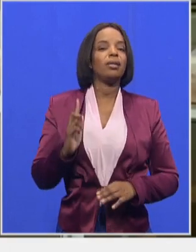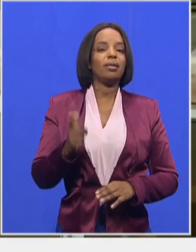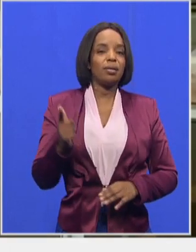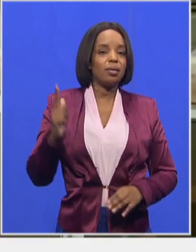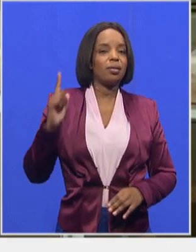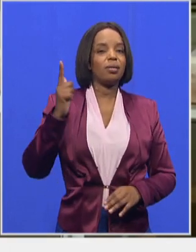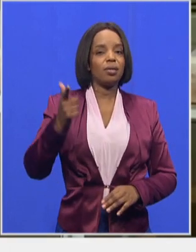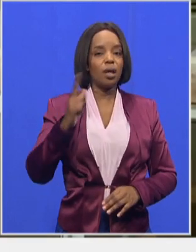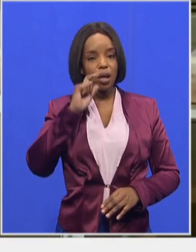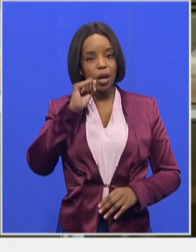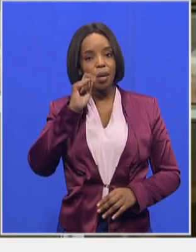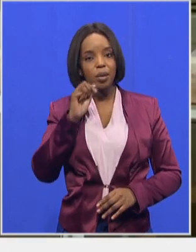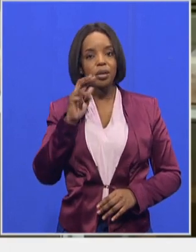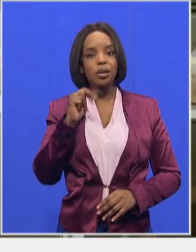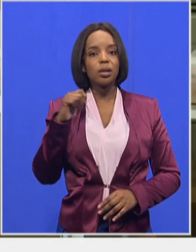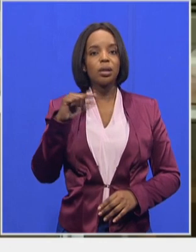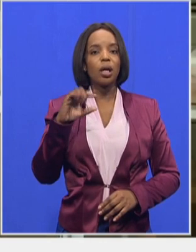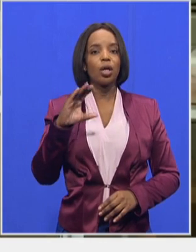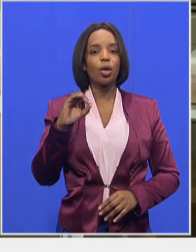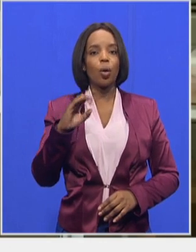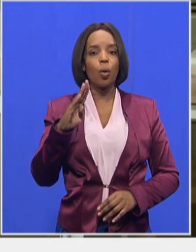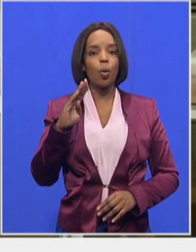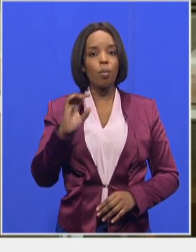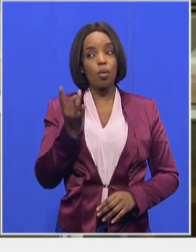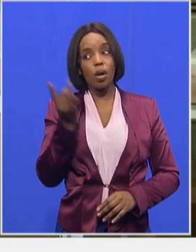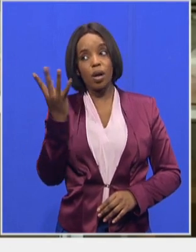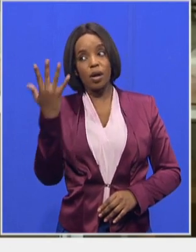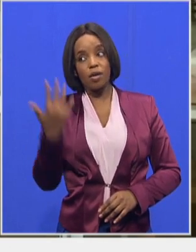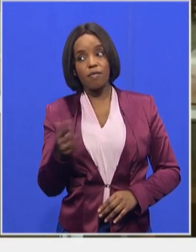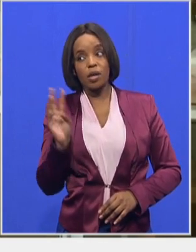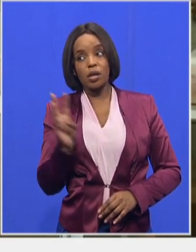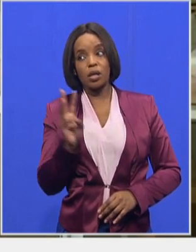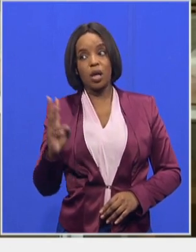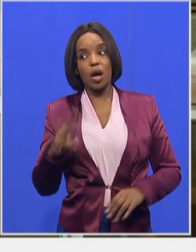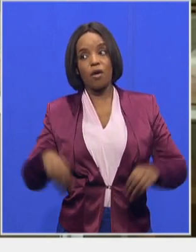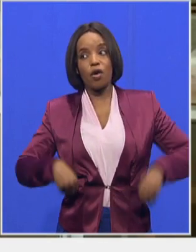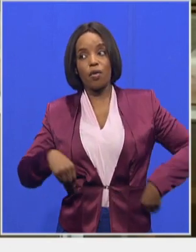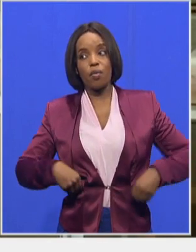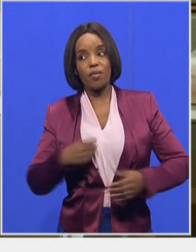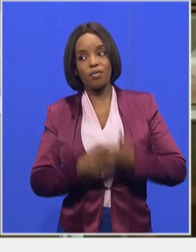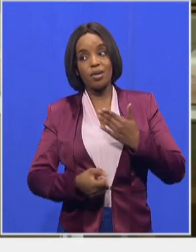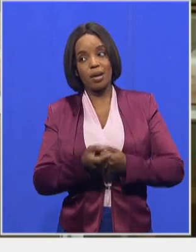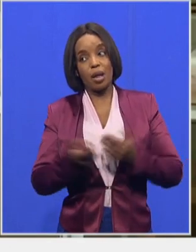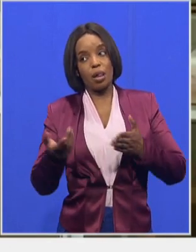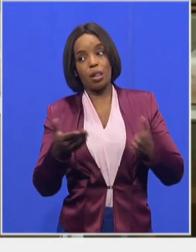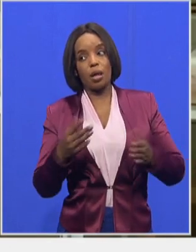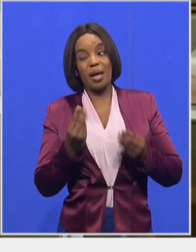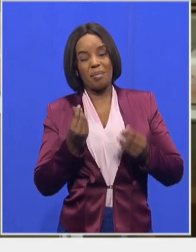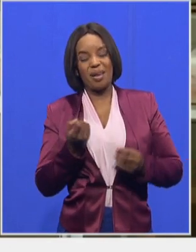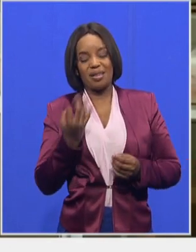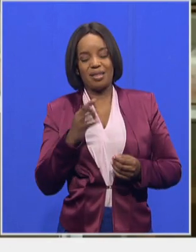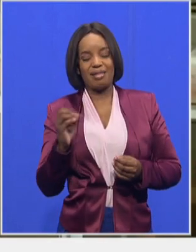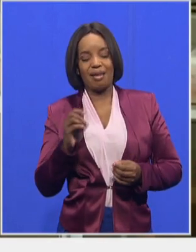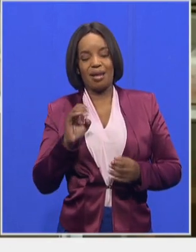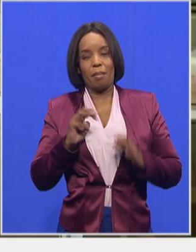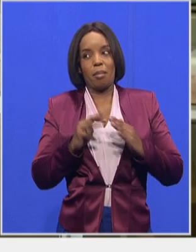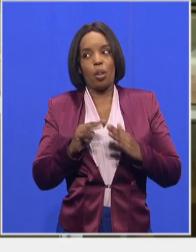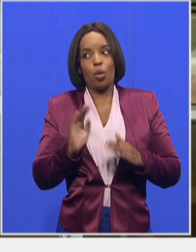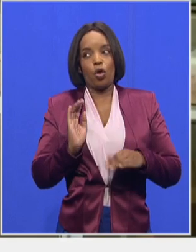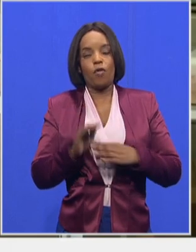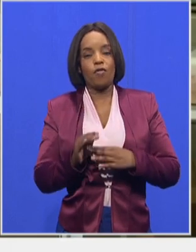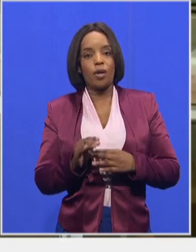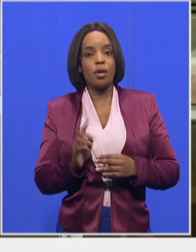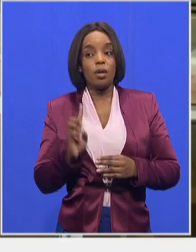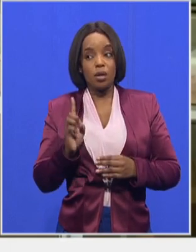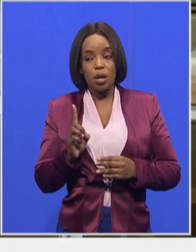an anonymous tip-off that there was this alleged corruption and fraud of a tender of over 300 million rand. This despite